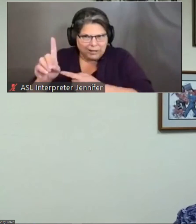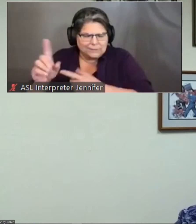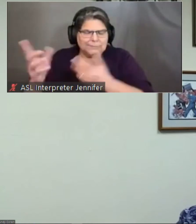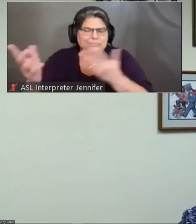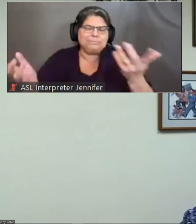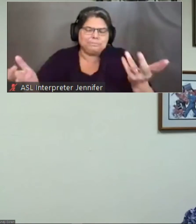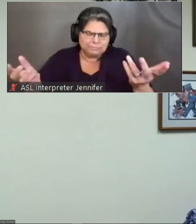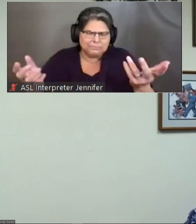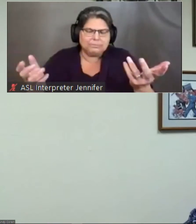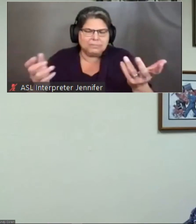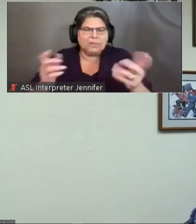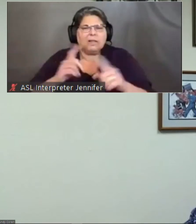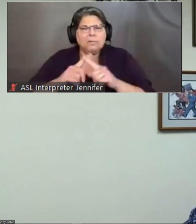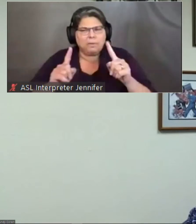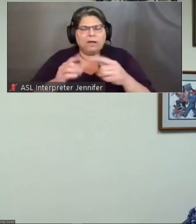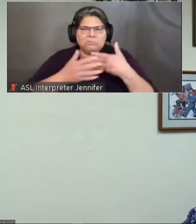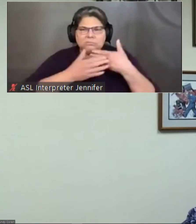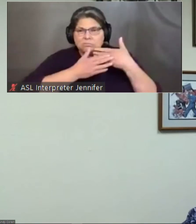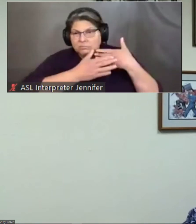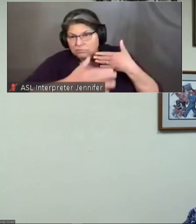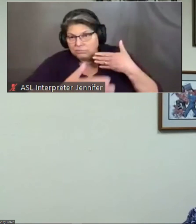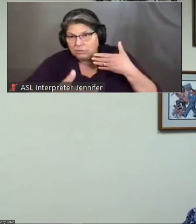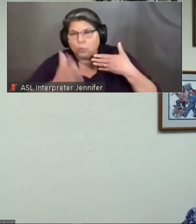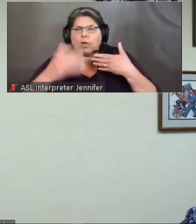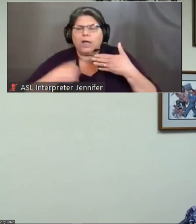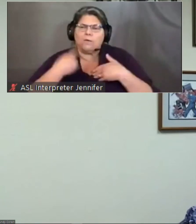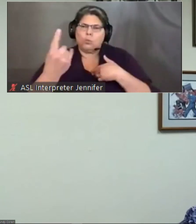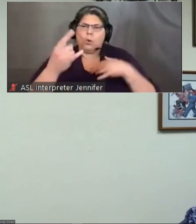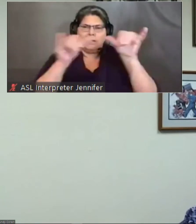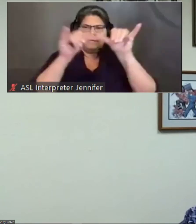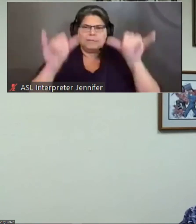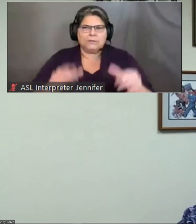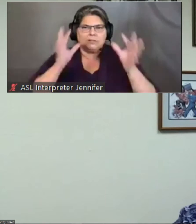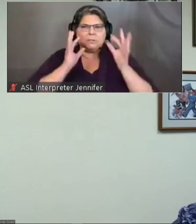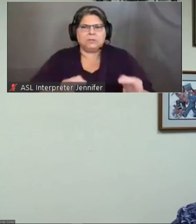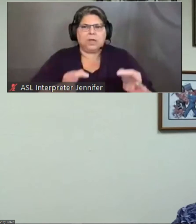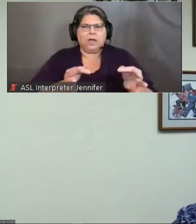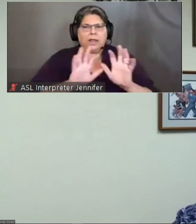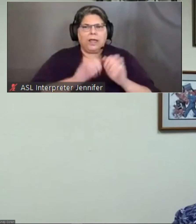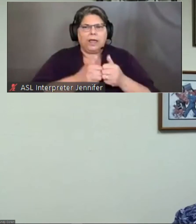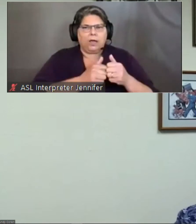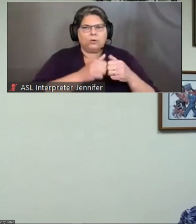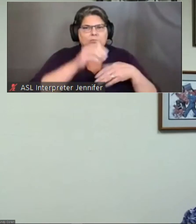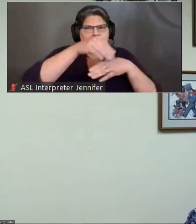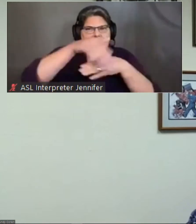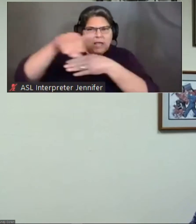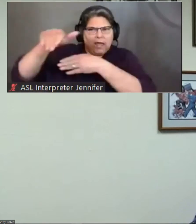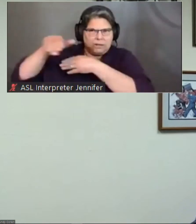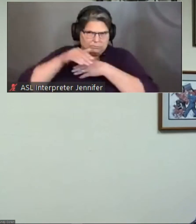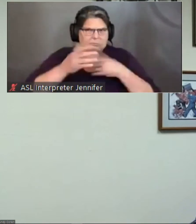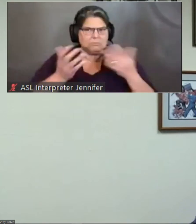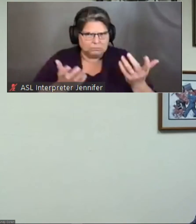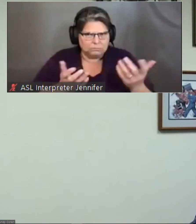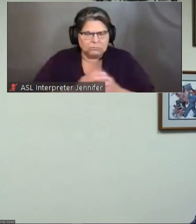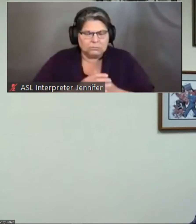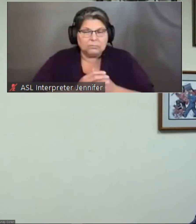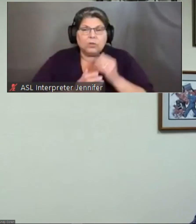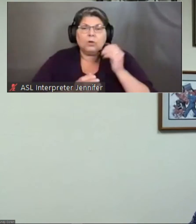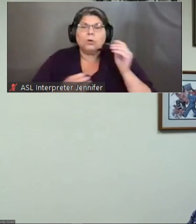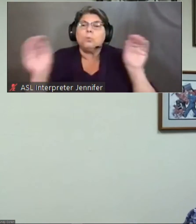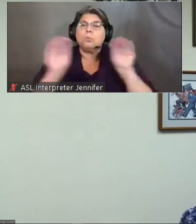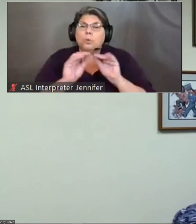be a single system to get those vaccines out. As important, or perhaps more importantly, is the